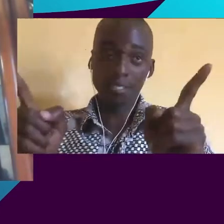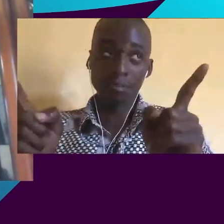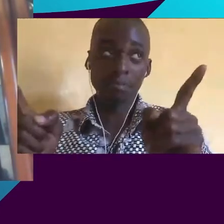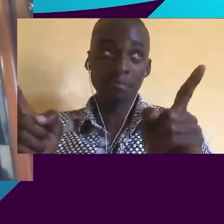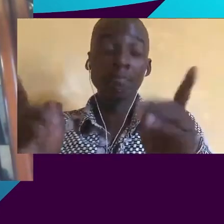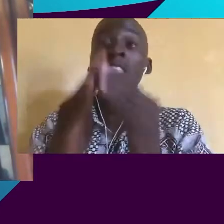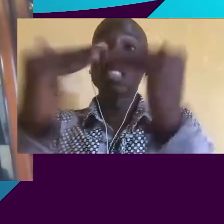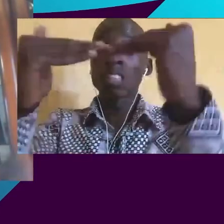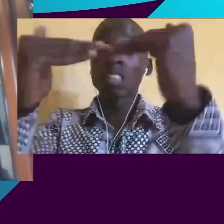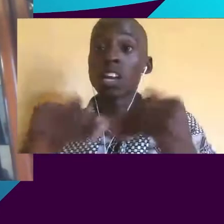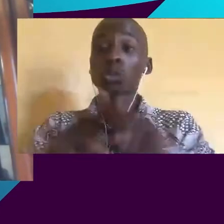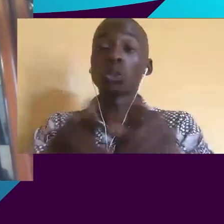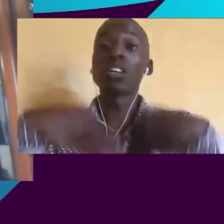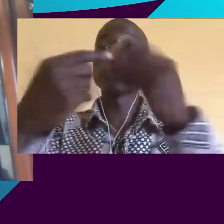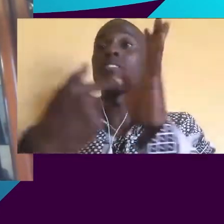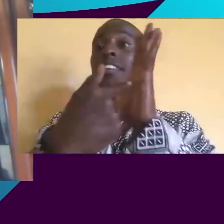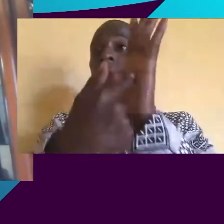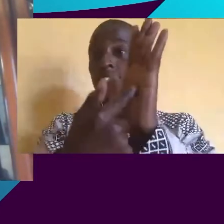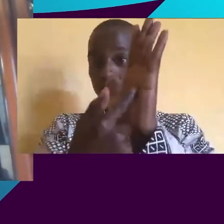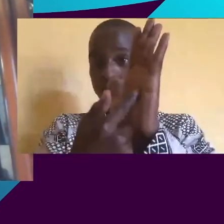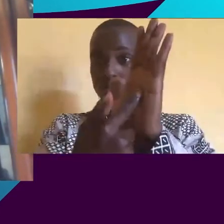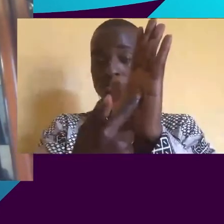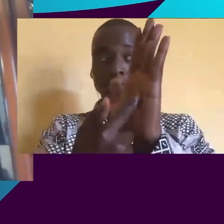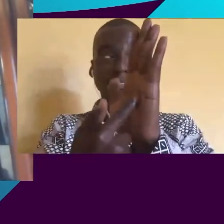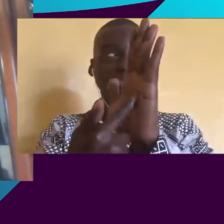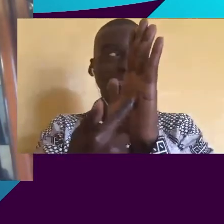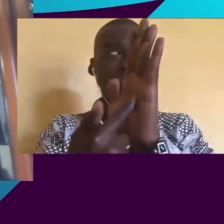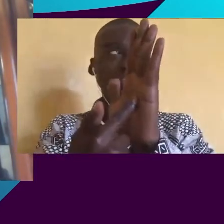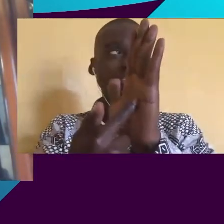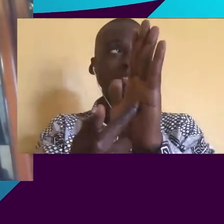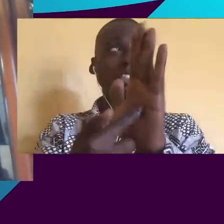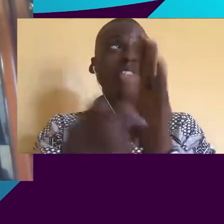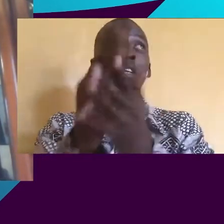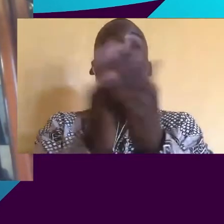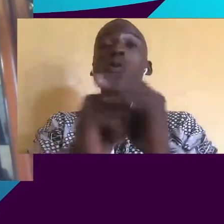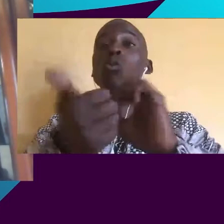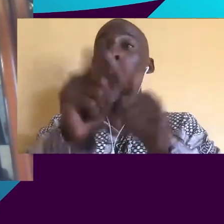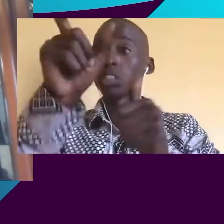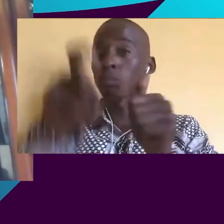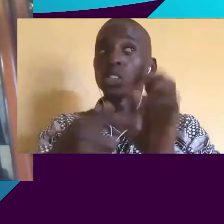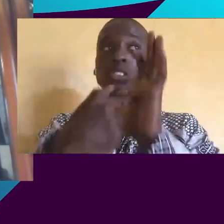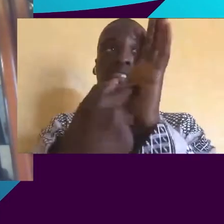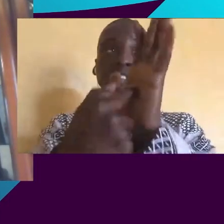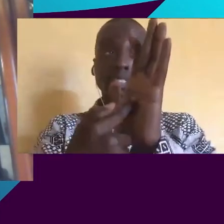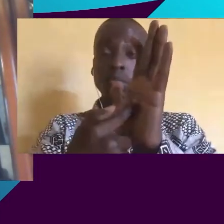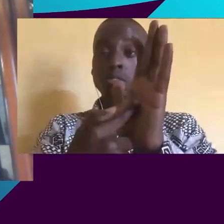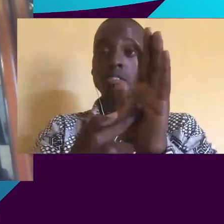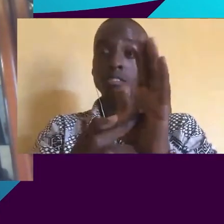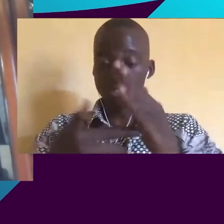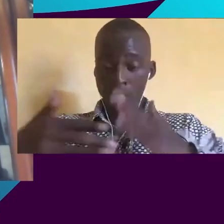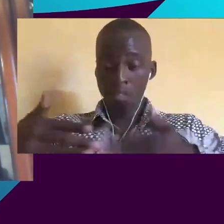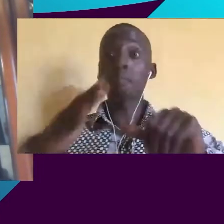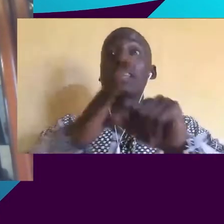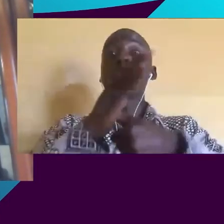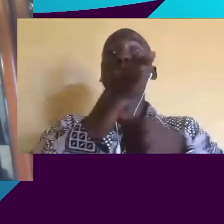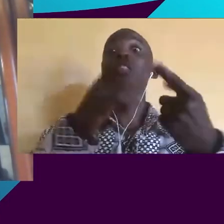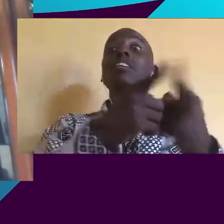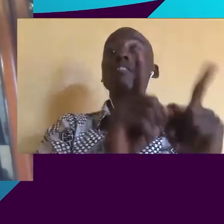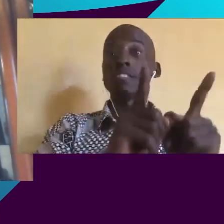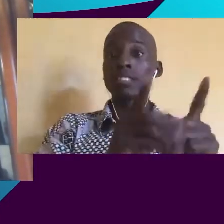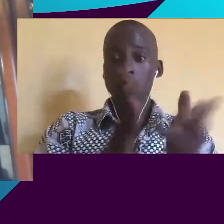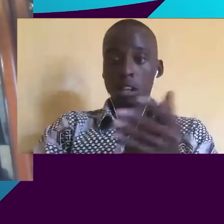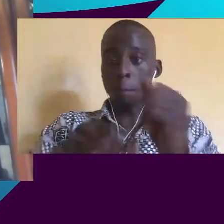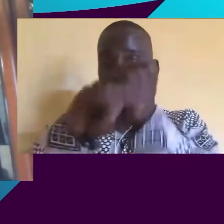an example. I don't want to cite anybody else because being a sports person, for example, my issues are different. My daughter's issues are